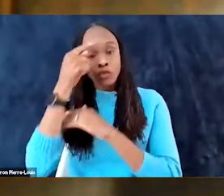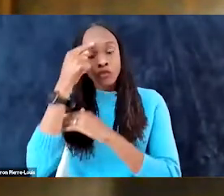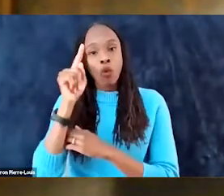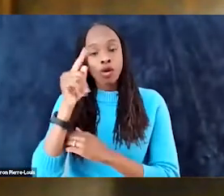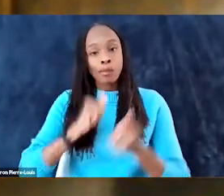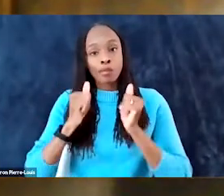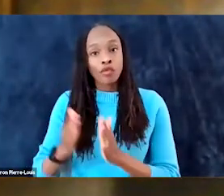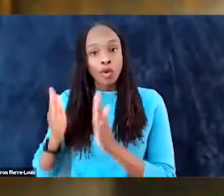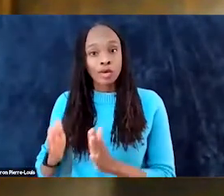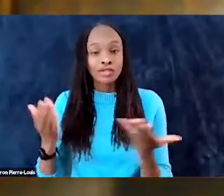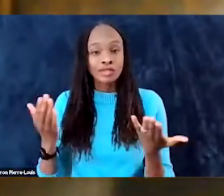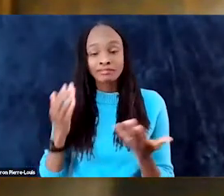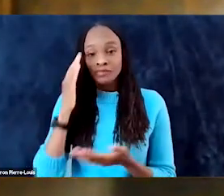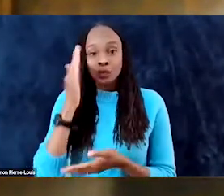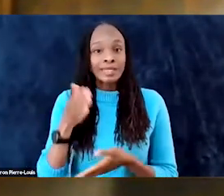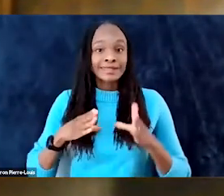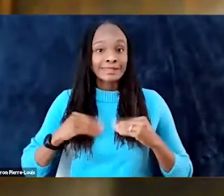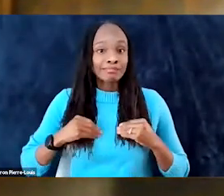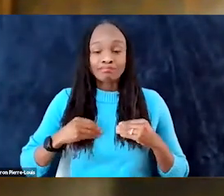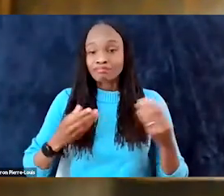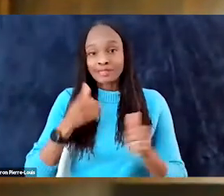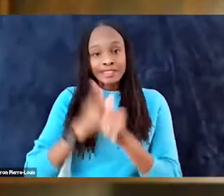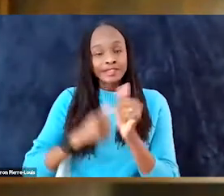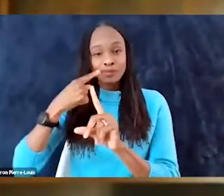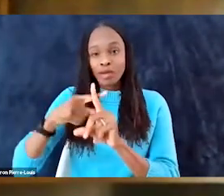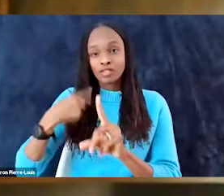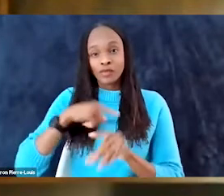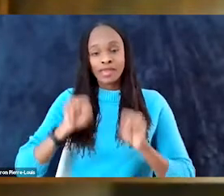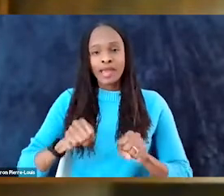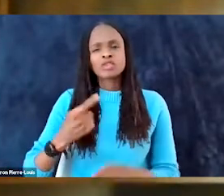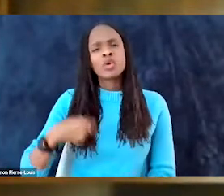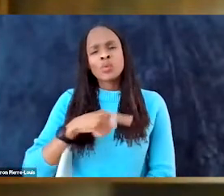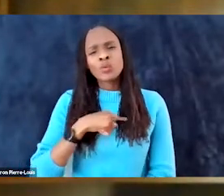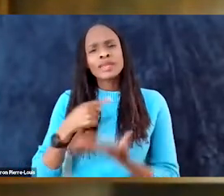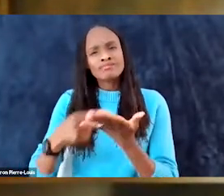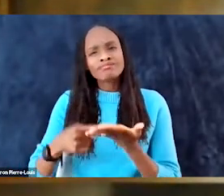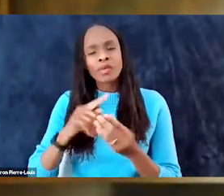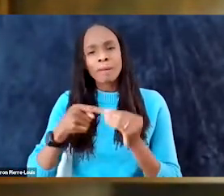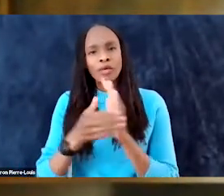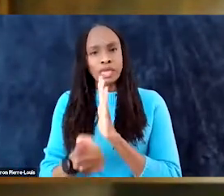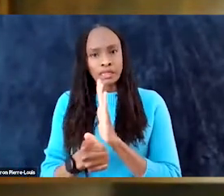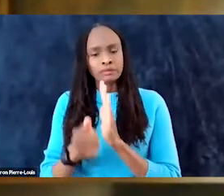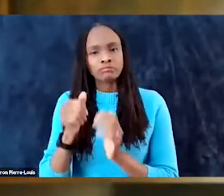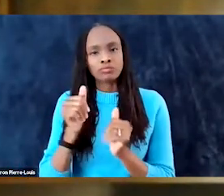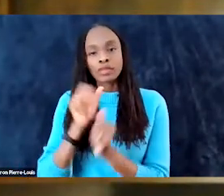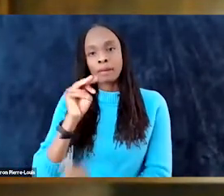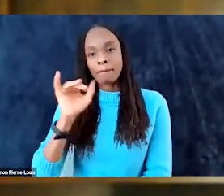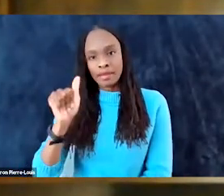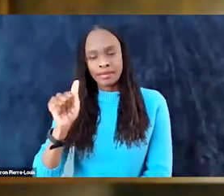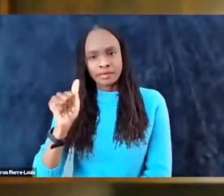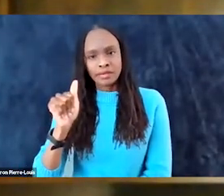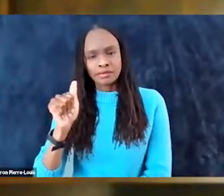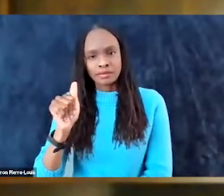performers. So we'll take each positive that we can. We talk about how media is fragmenting, and we have all of